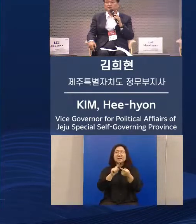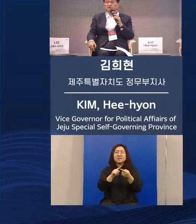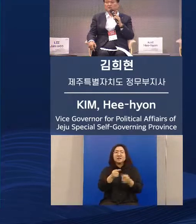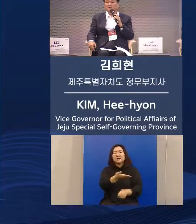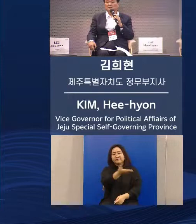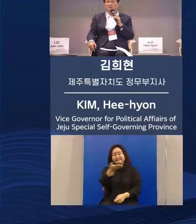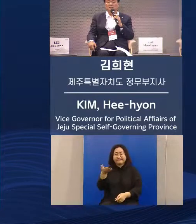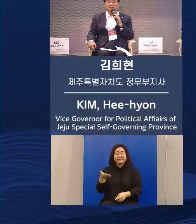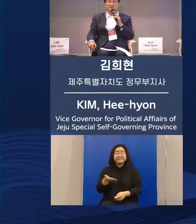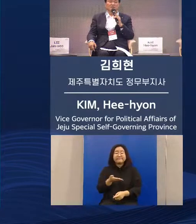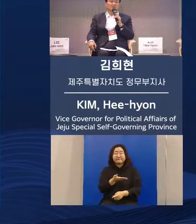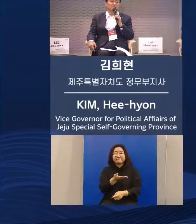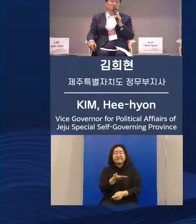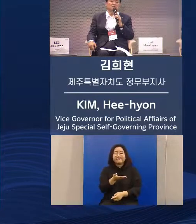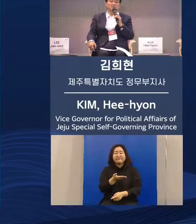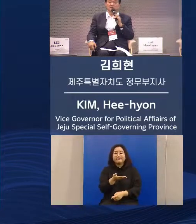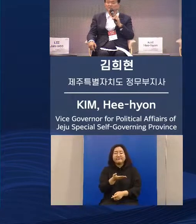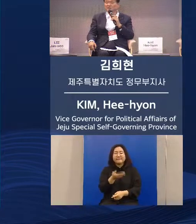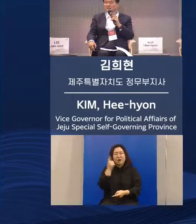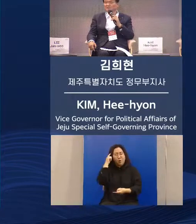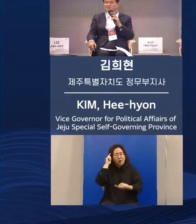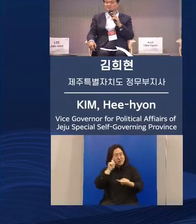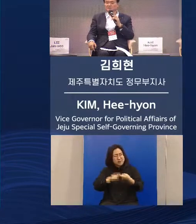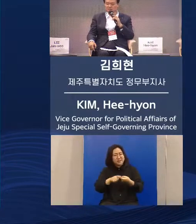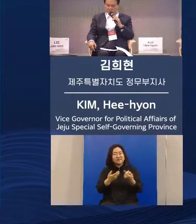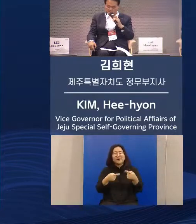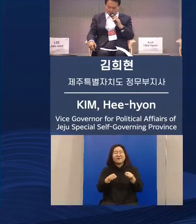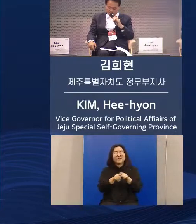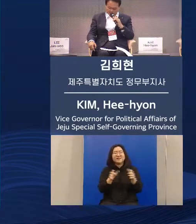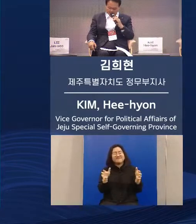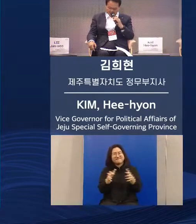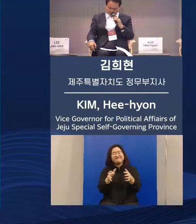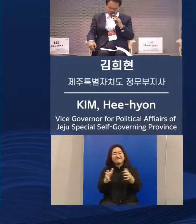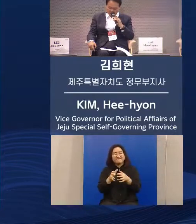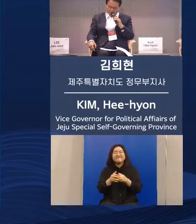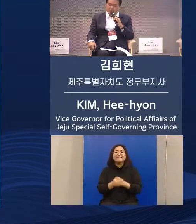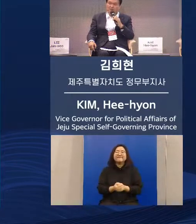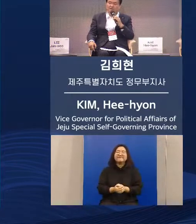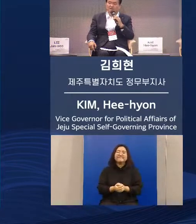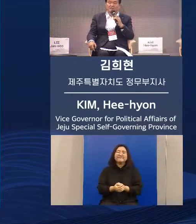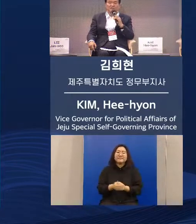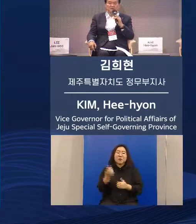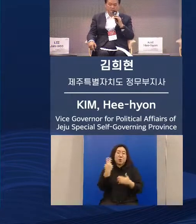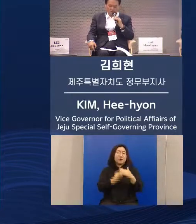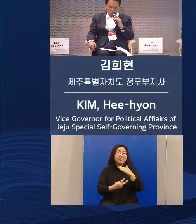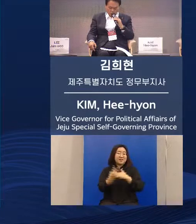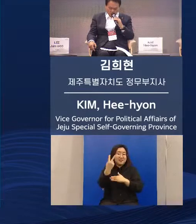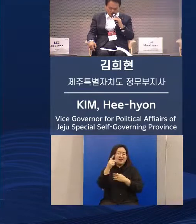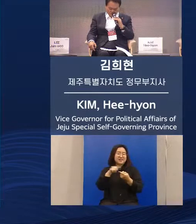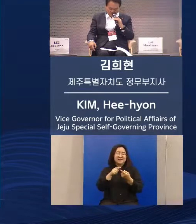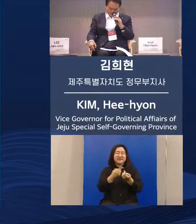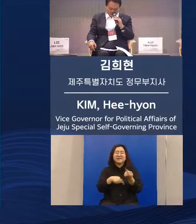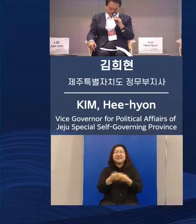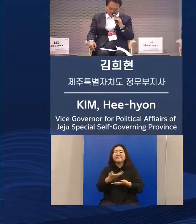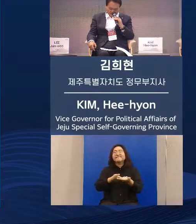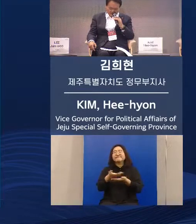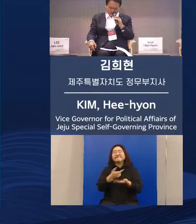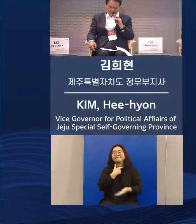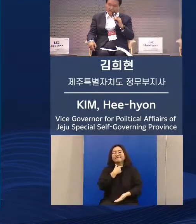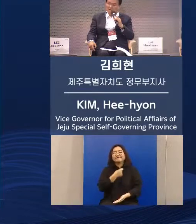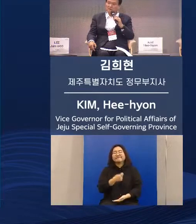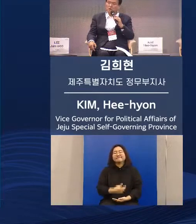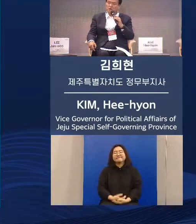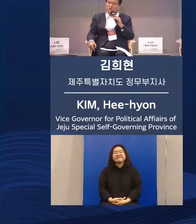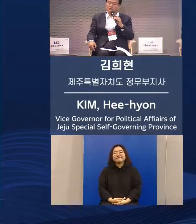far in Jeju. And third, what the future will look like with public sign language